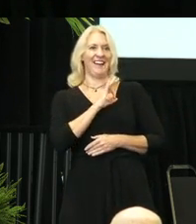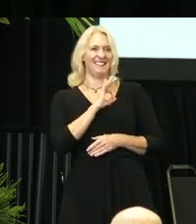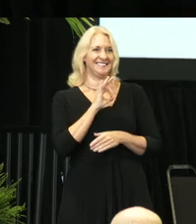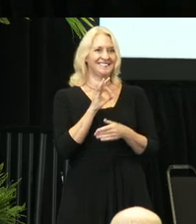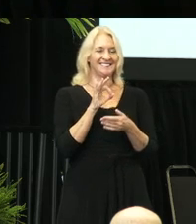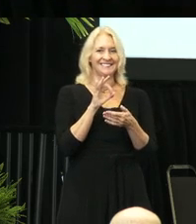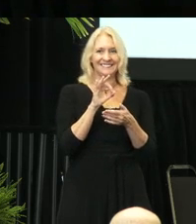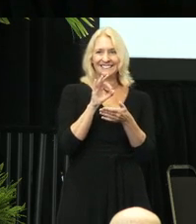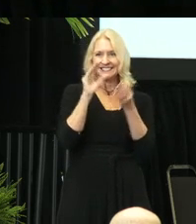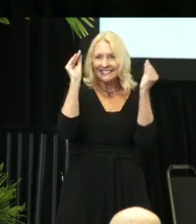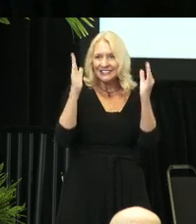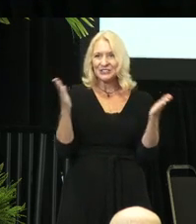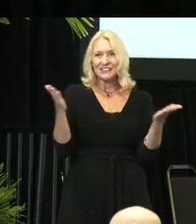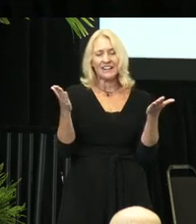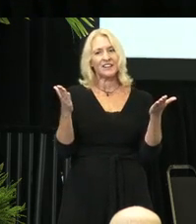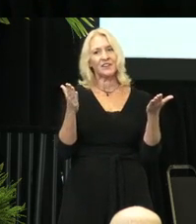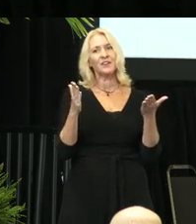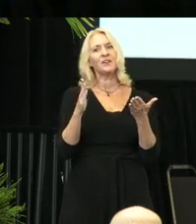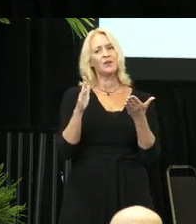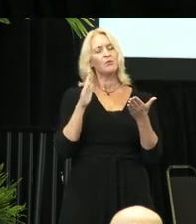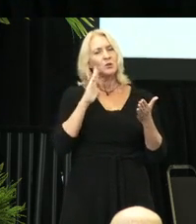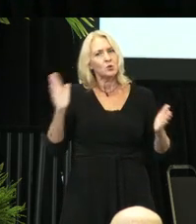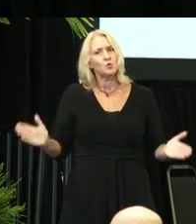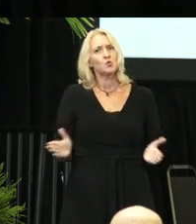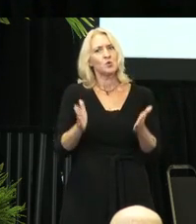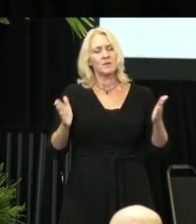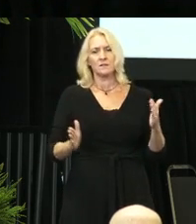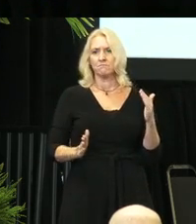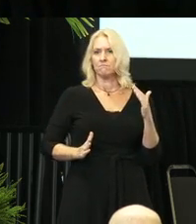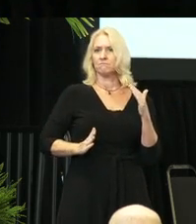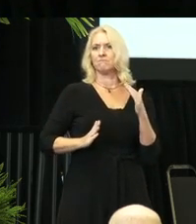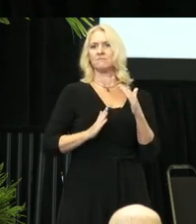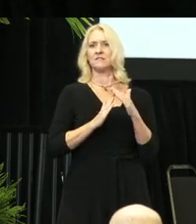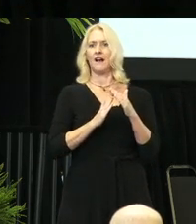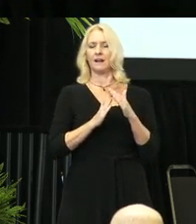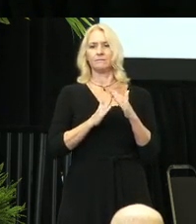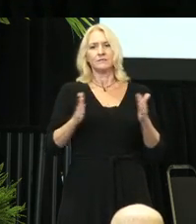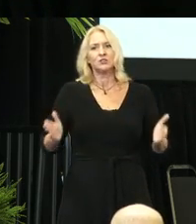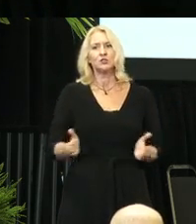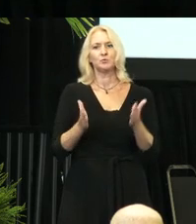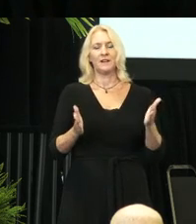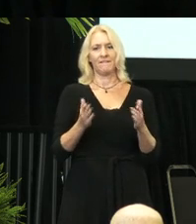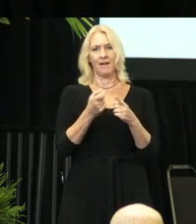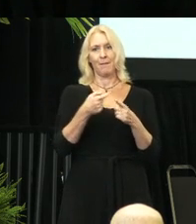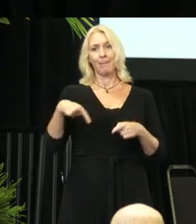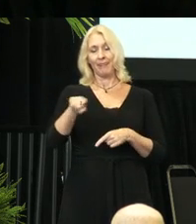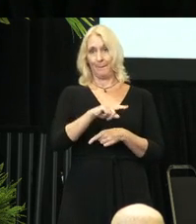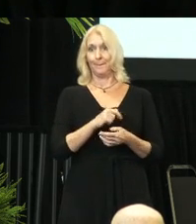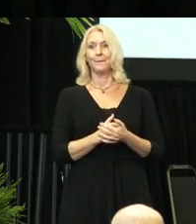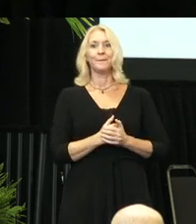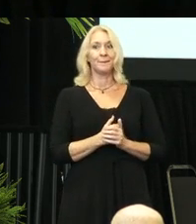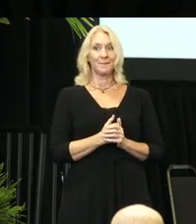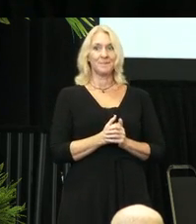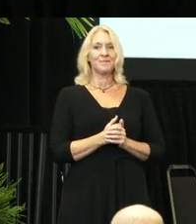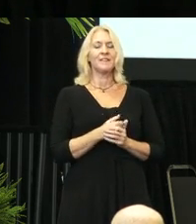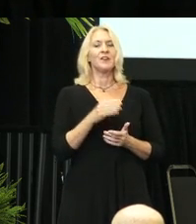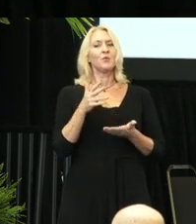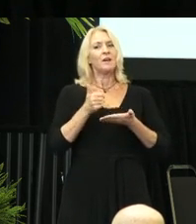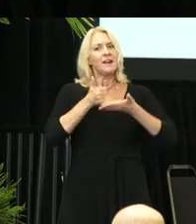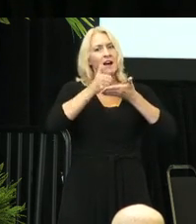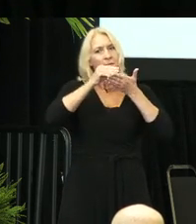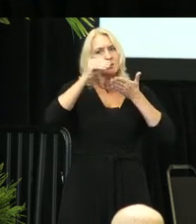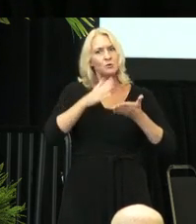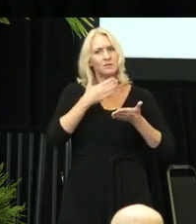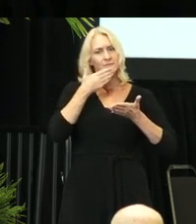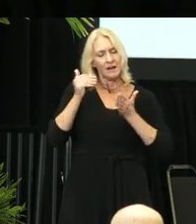schools. Engaging the students in a series of high-impact practices aimed at better academic preparation